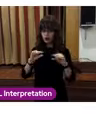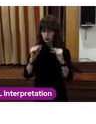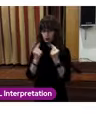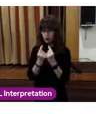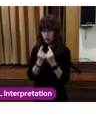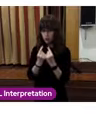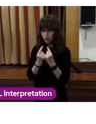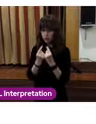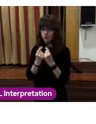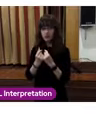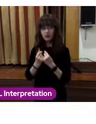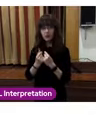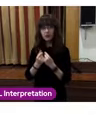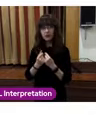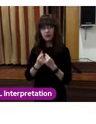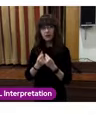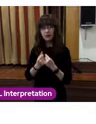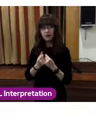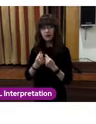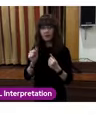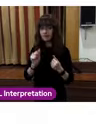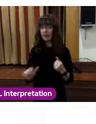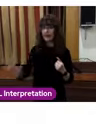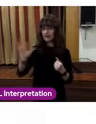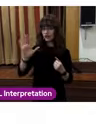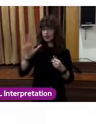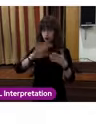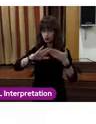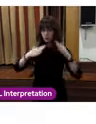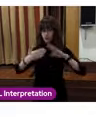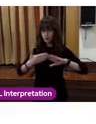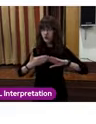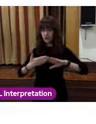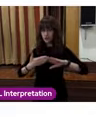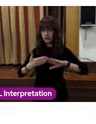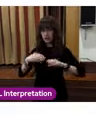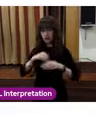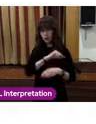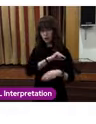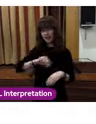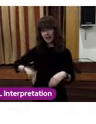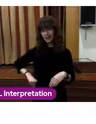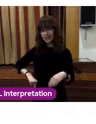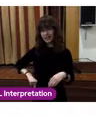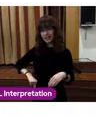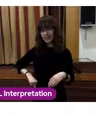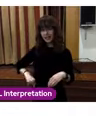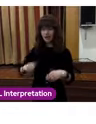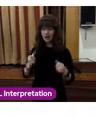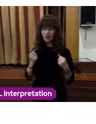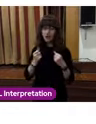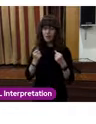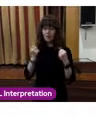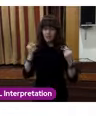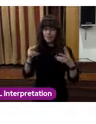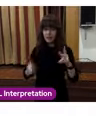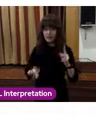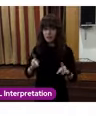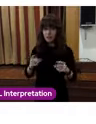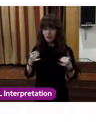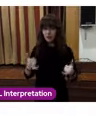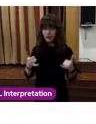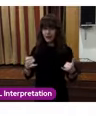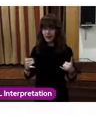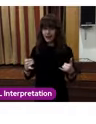I'm a big part of the district, but Asian community, and there's a lot of people I think that are living up there and